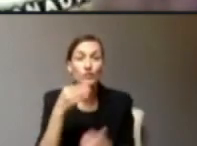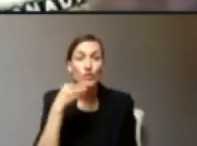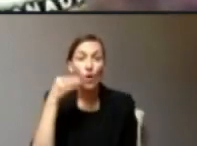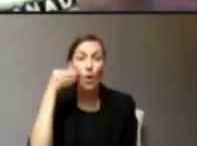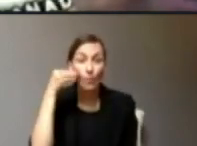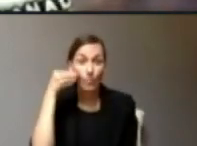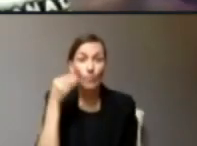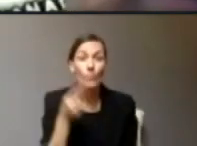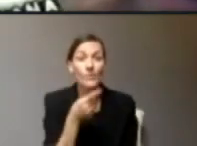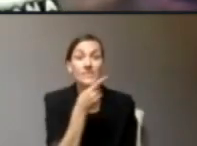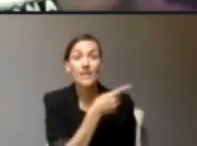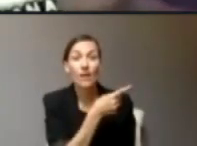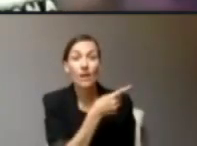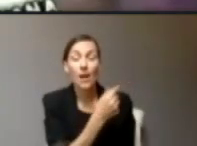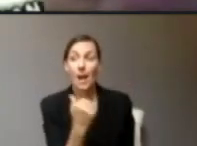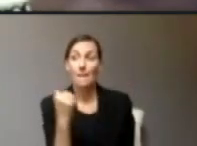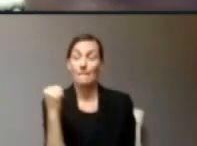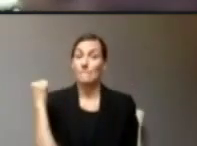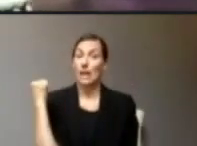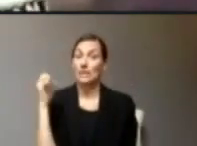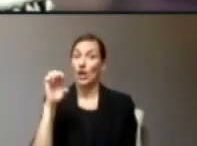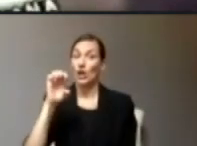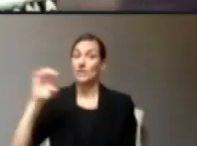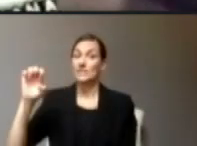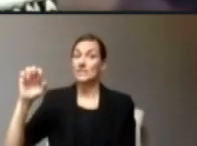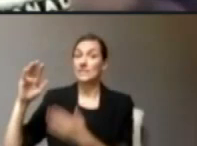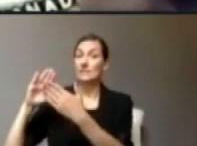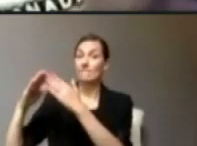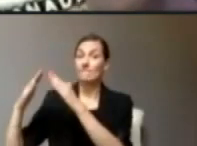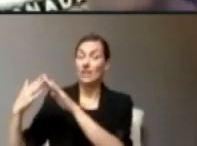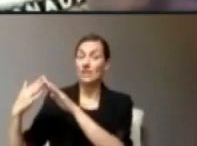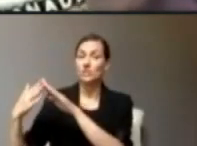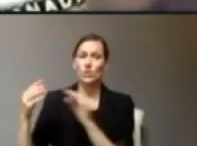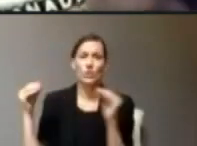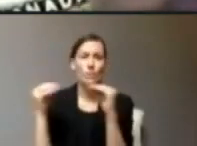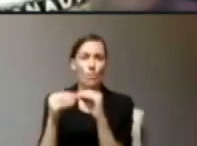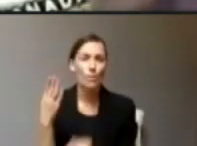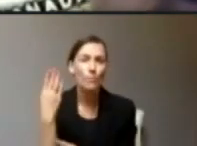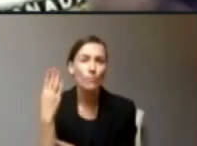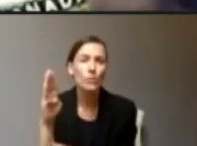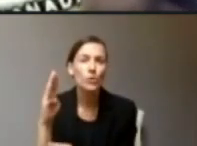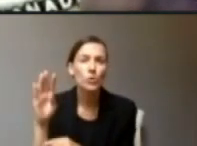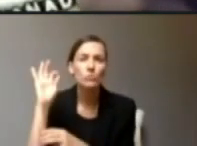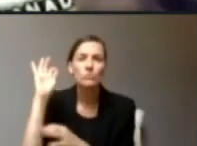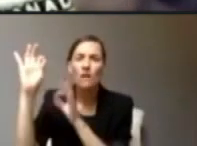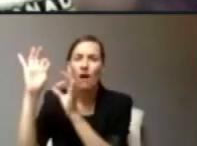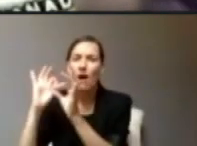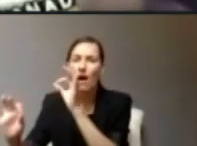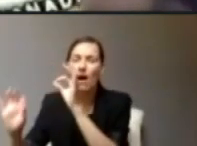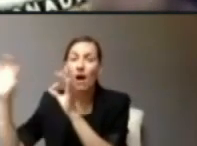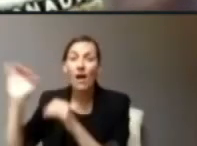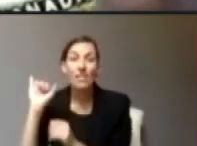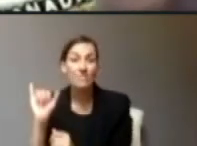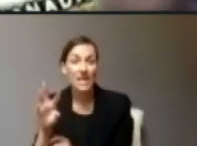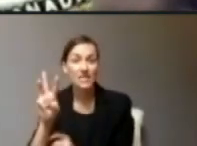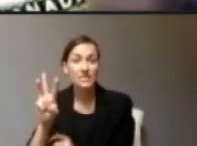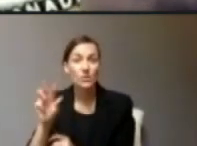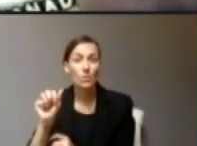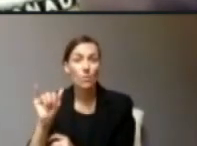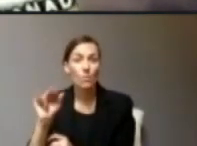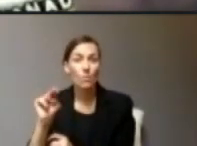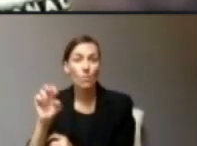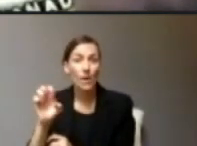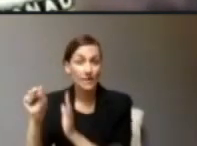head is the East Village. And the more bluish dots, that's around Wayne State and several hospitals. if we were to